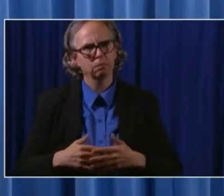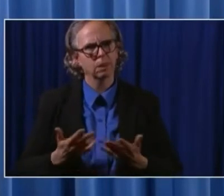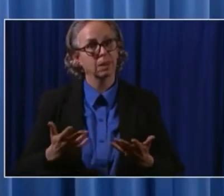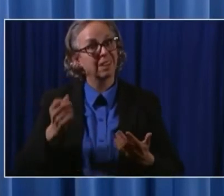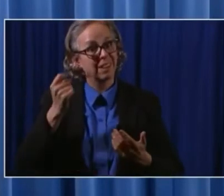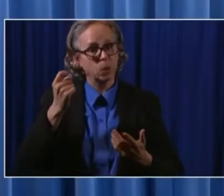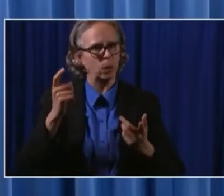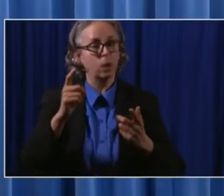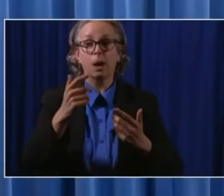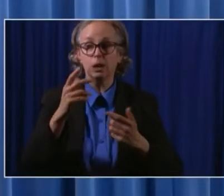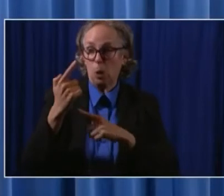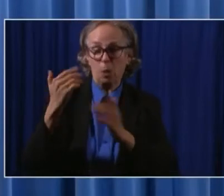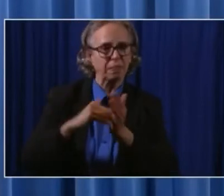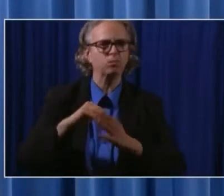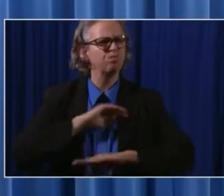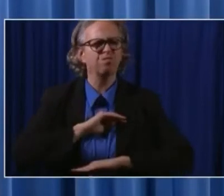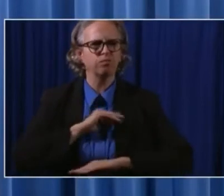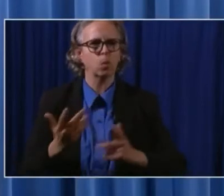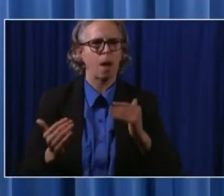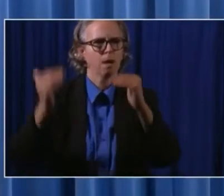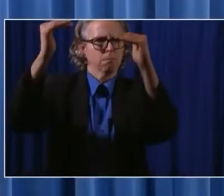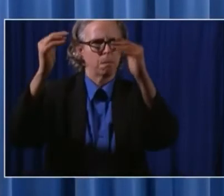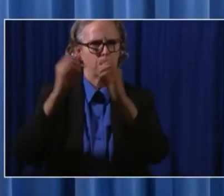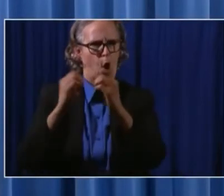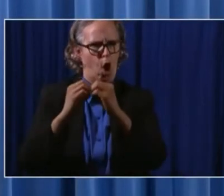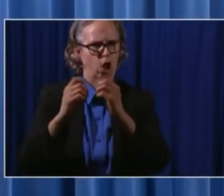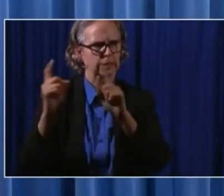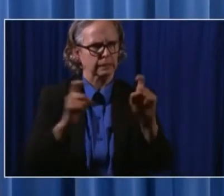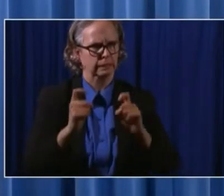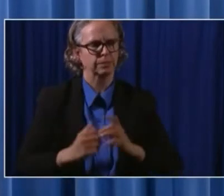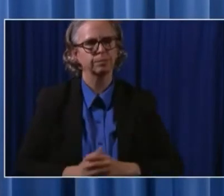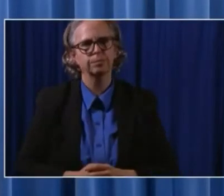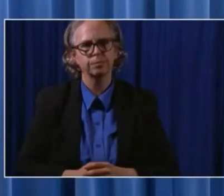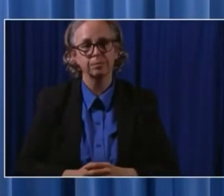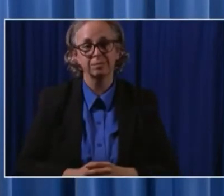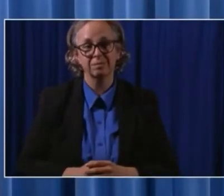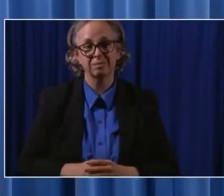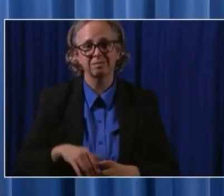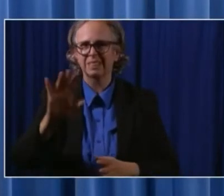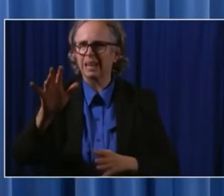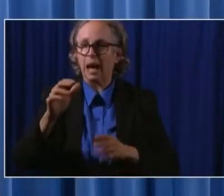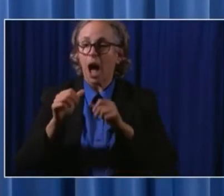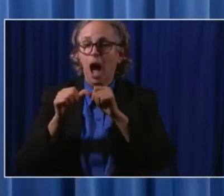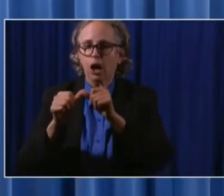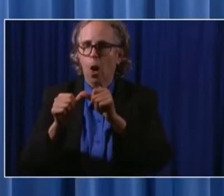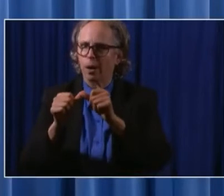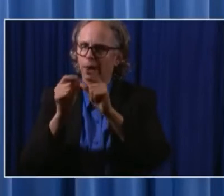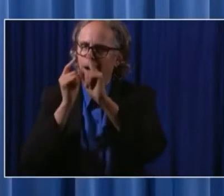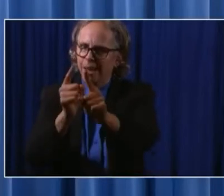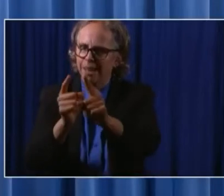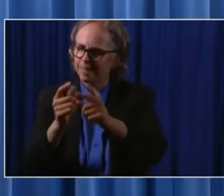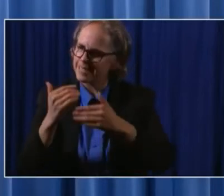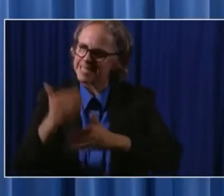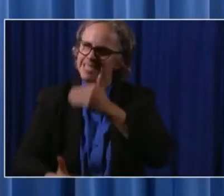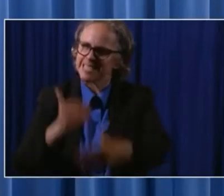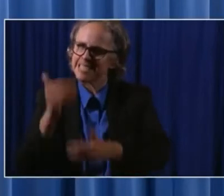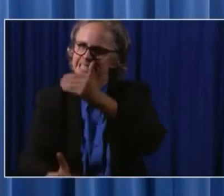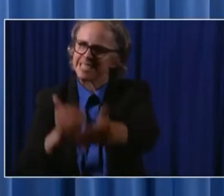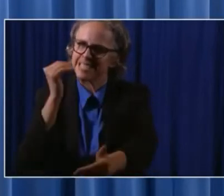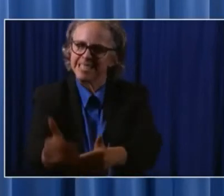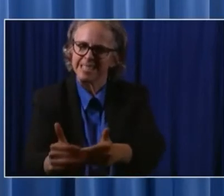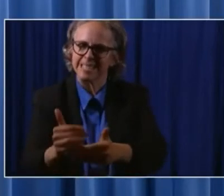What is starting to happen again, and this has been an ongoing process, is a lot of testing